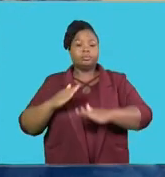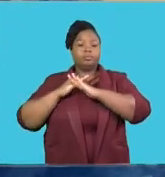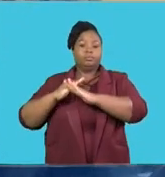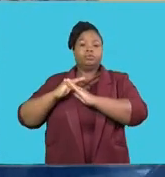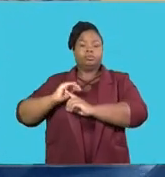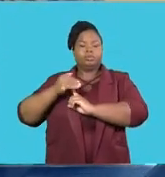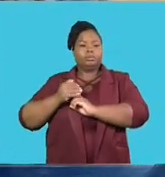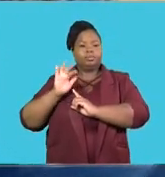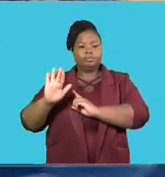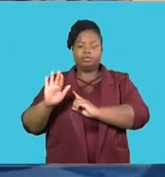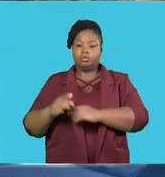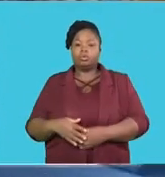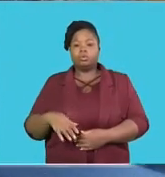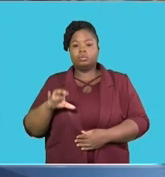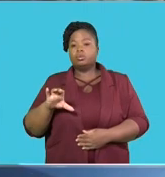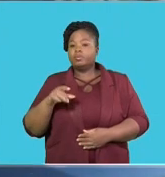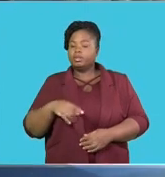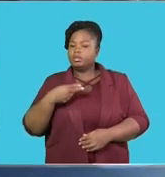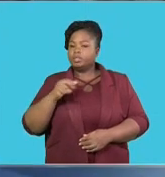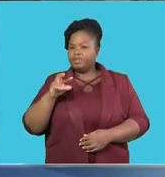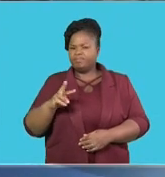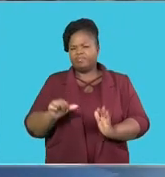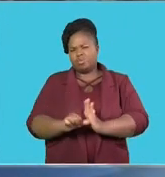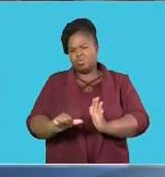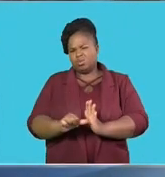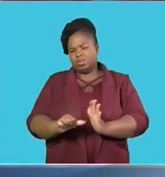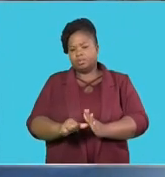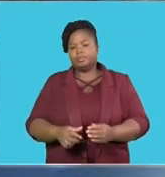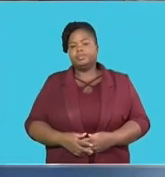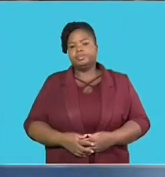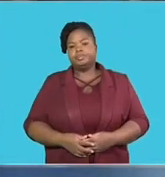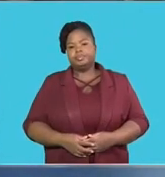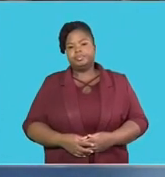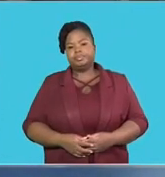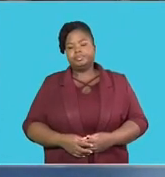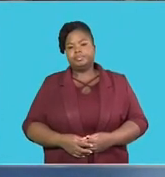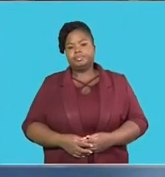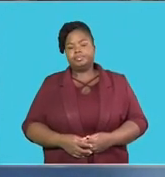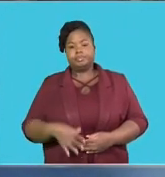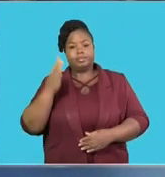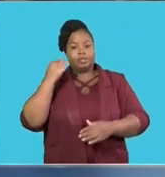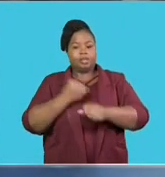ya bosololatlhapi le kokwanatlhoko ya lona e le botlhokwa gagolo go e na le phekolo. Last year